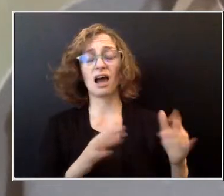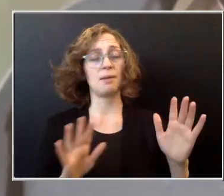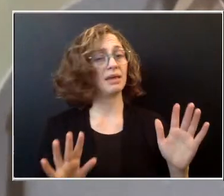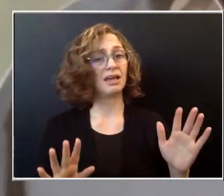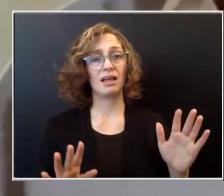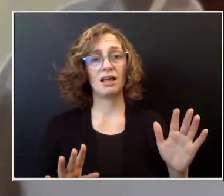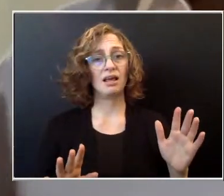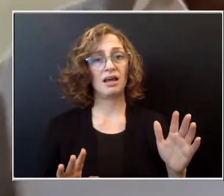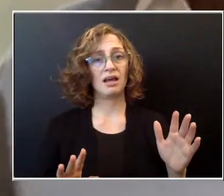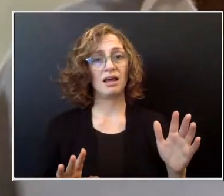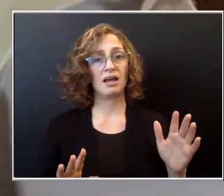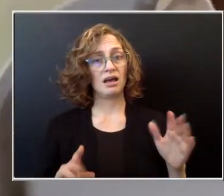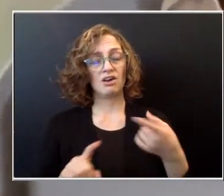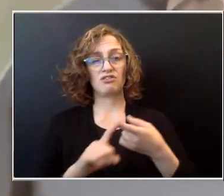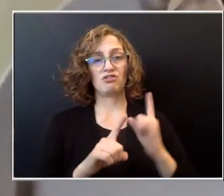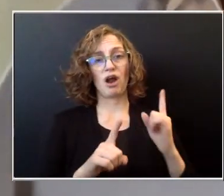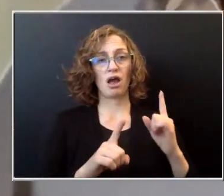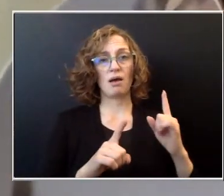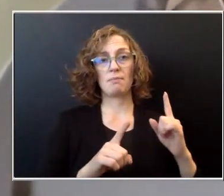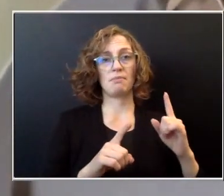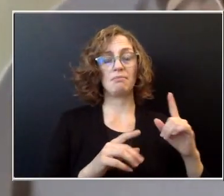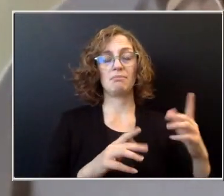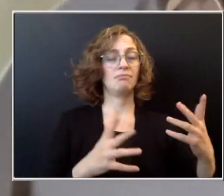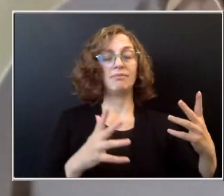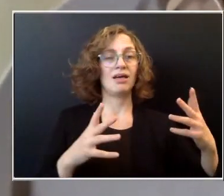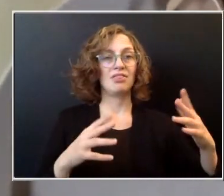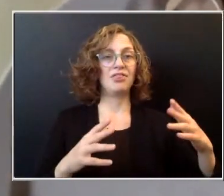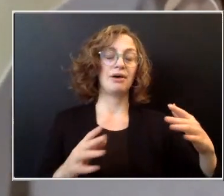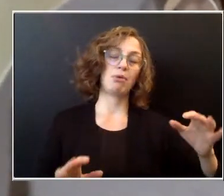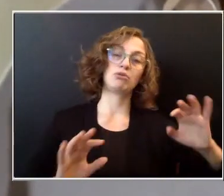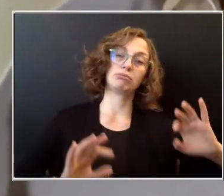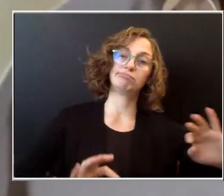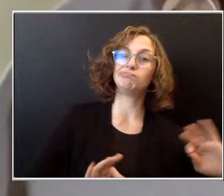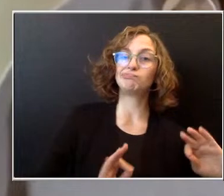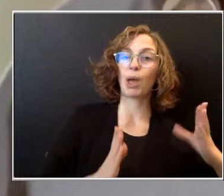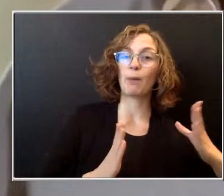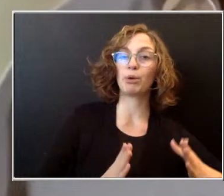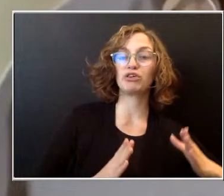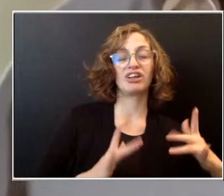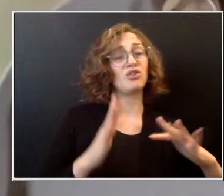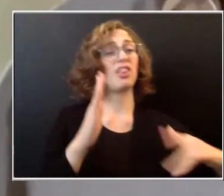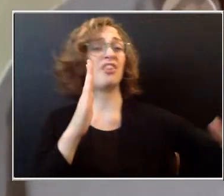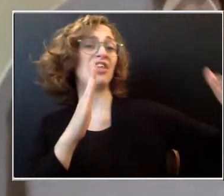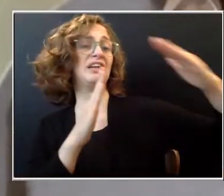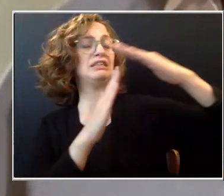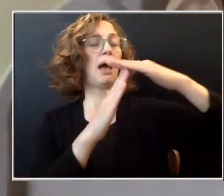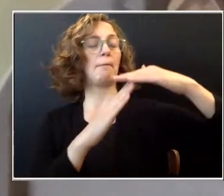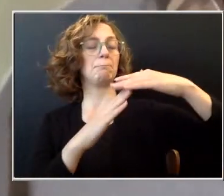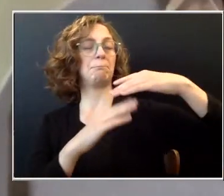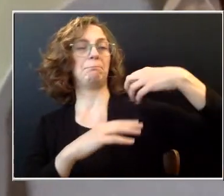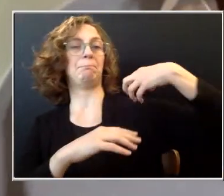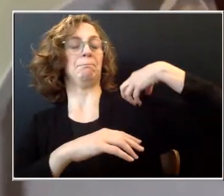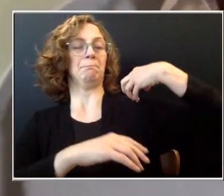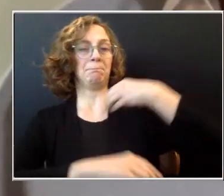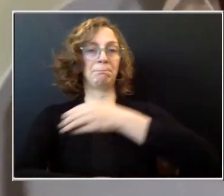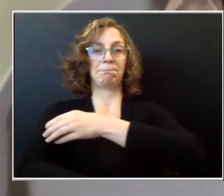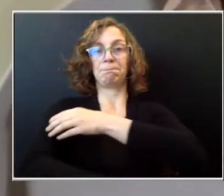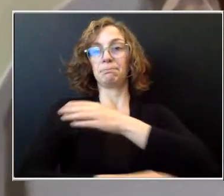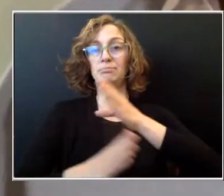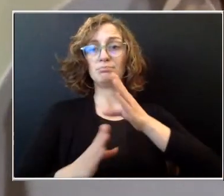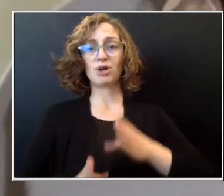on the totem pole to the highest one. It was wonderful. I have no complaints. No